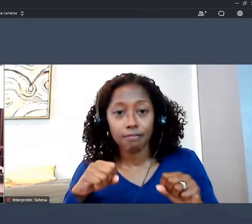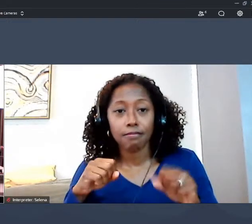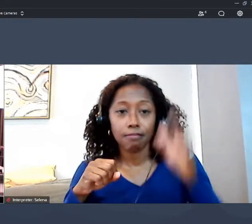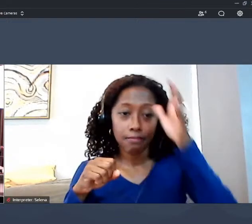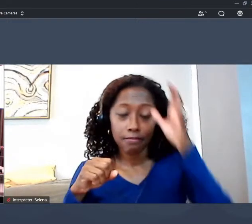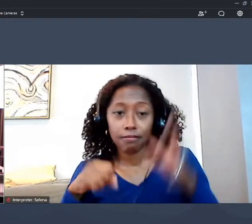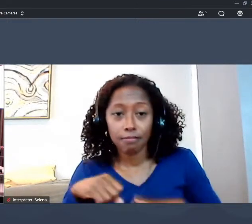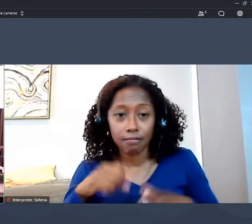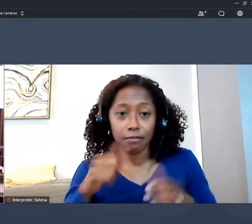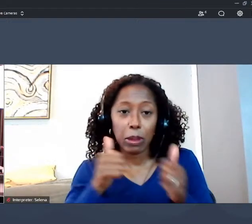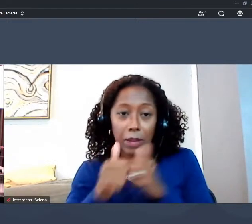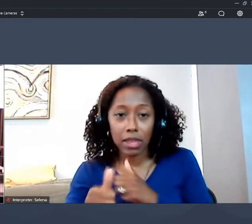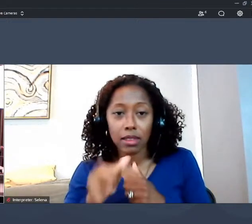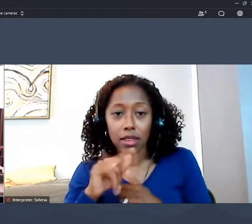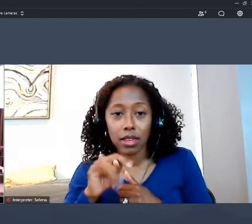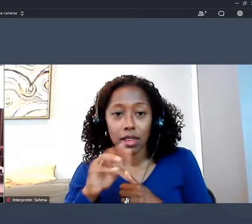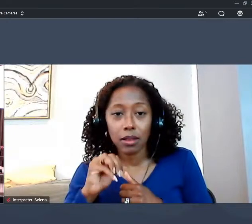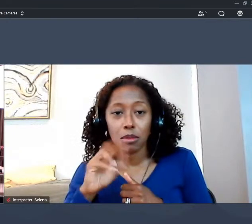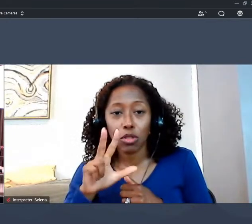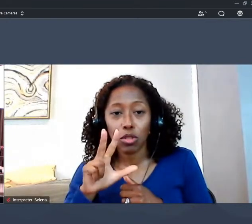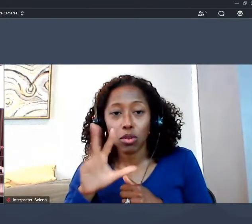item 39.